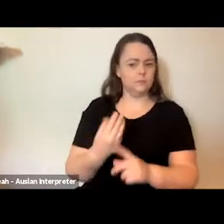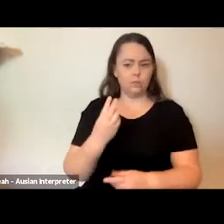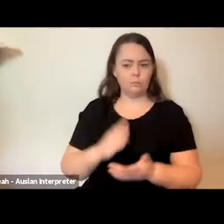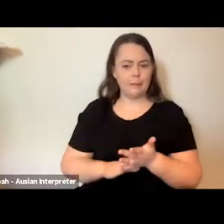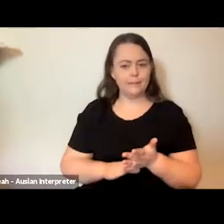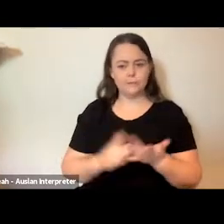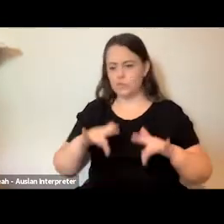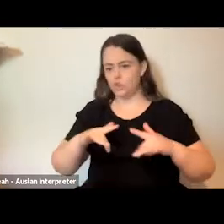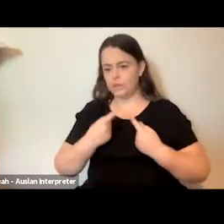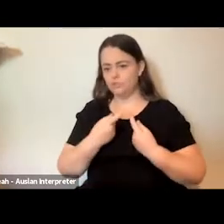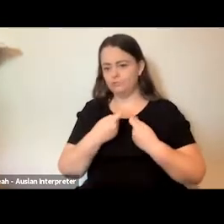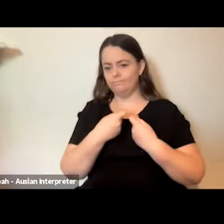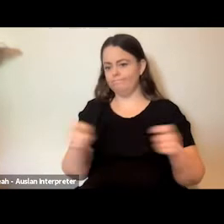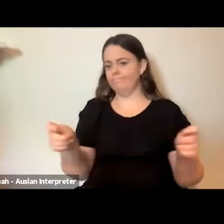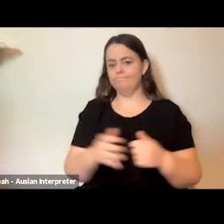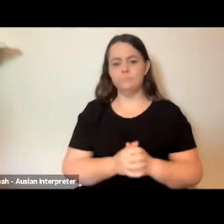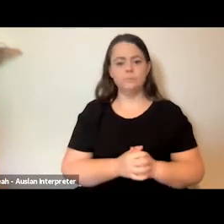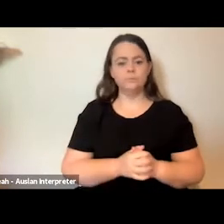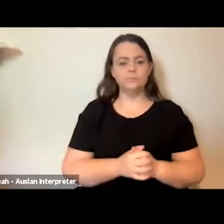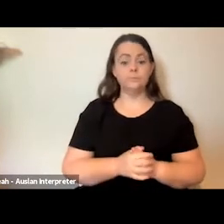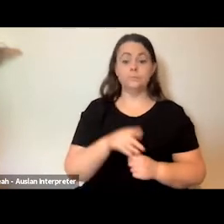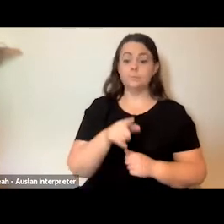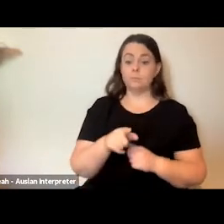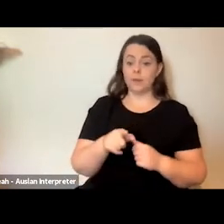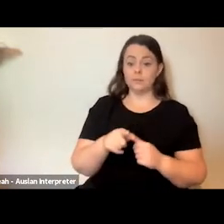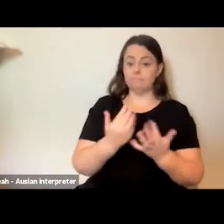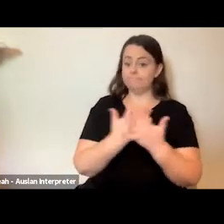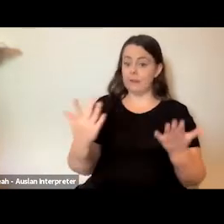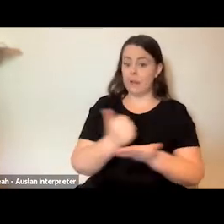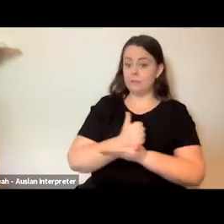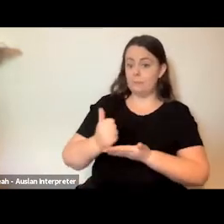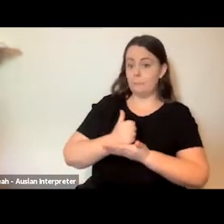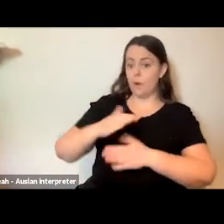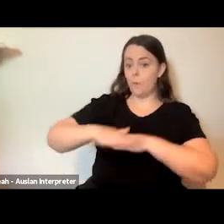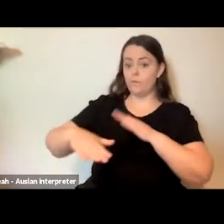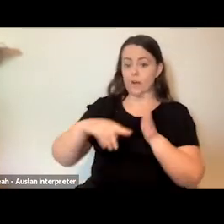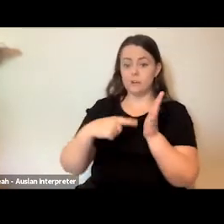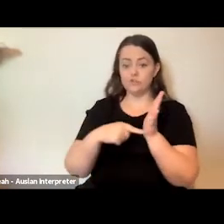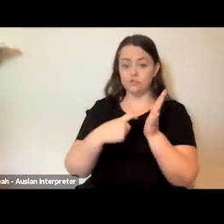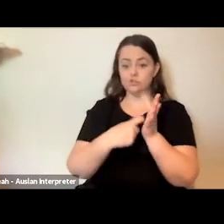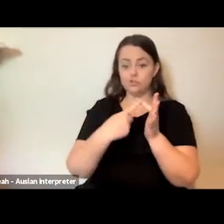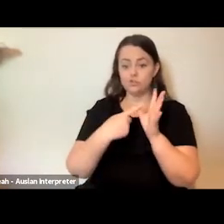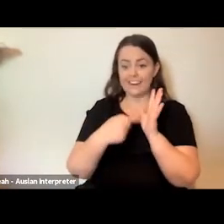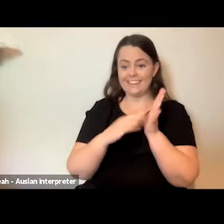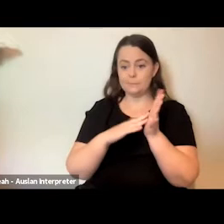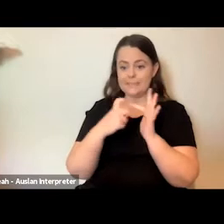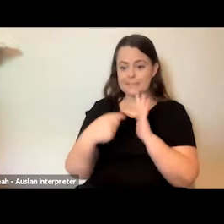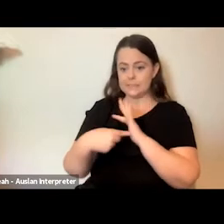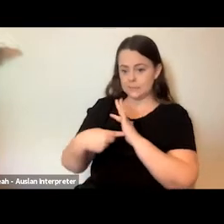that the rate of treatment episodes with amphetamines as a principal drug of concern has also increased over time.